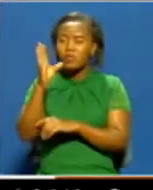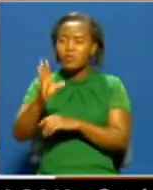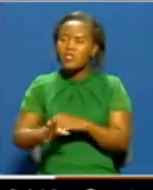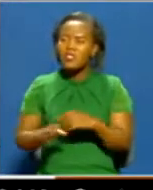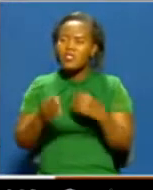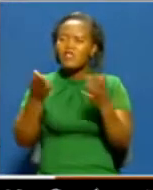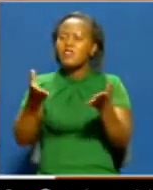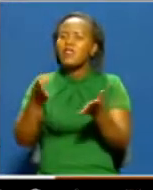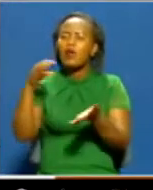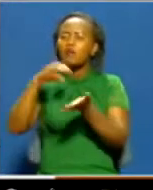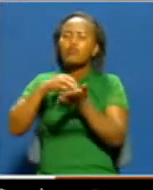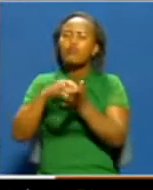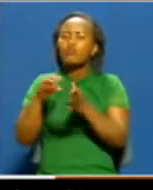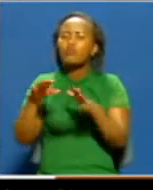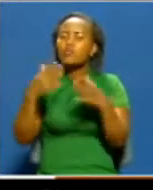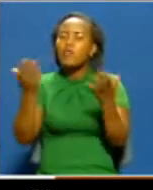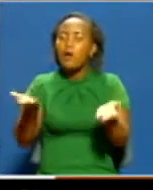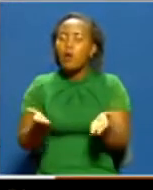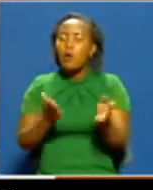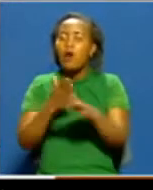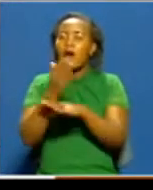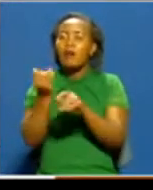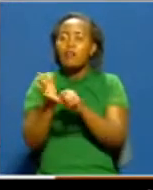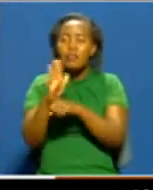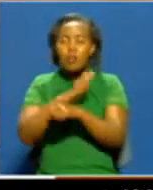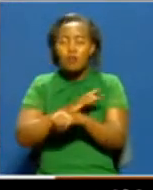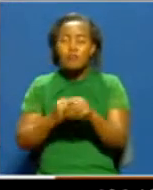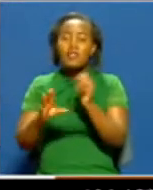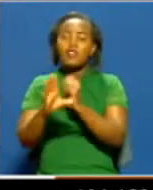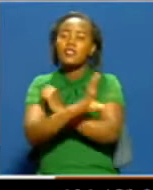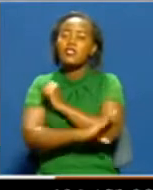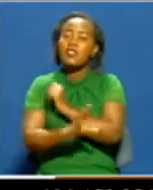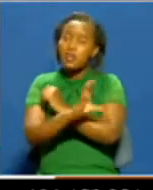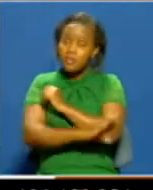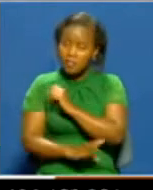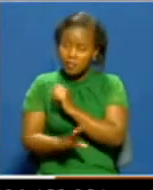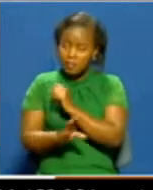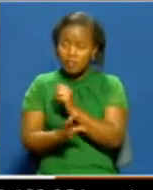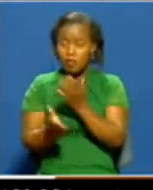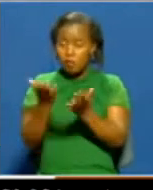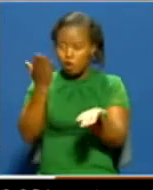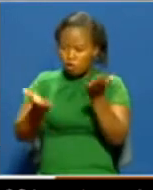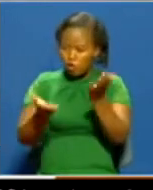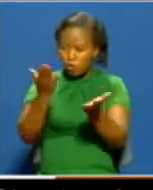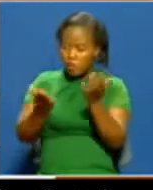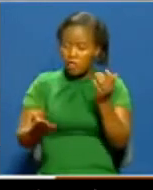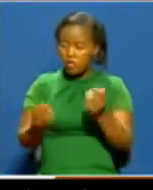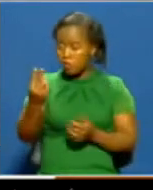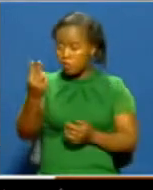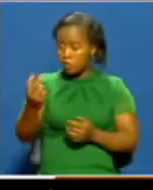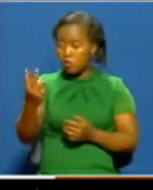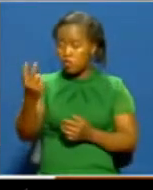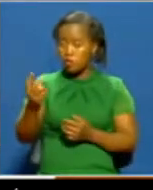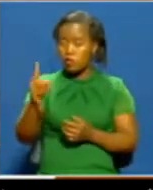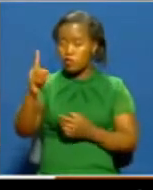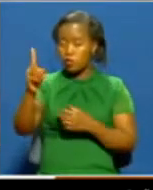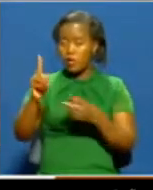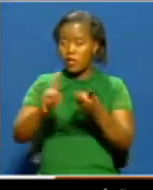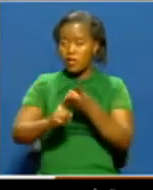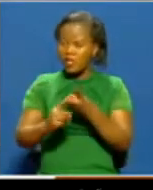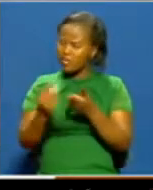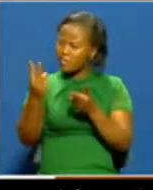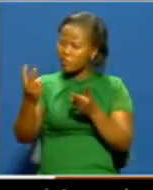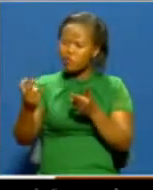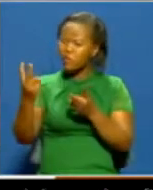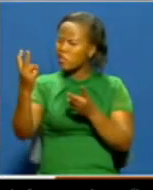status, the COVID-19 status in the country, when you compare the 2021 and 2020, maybe where would